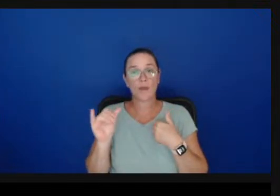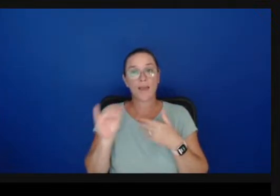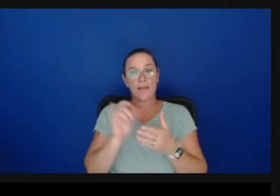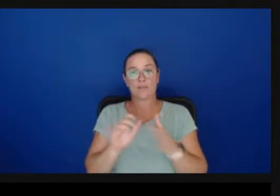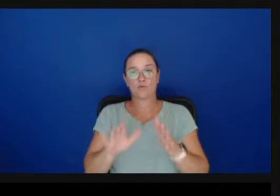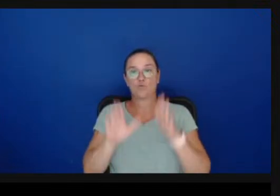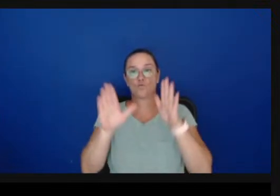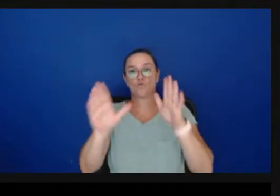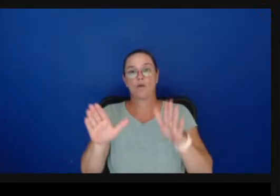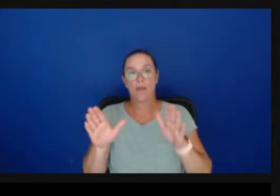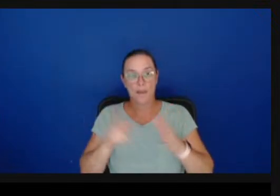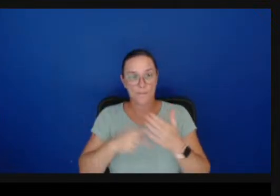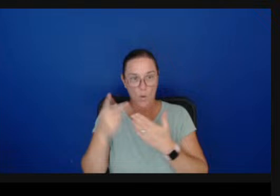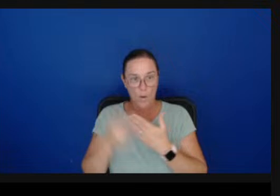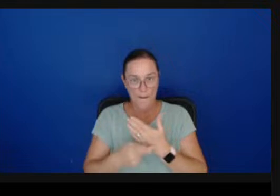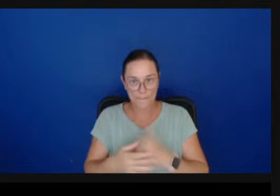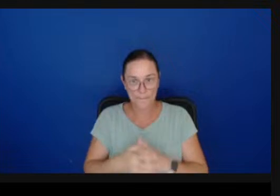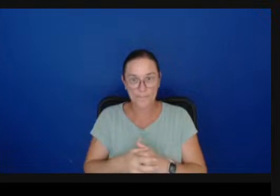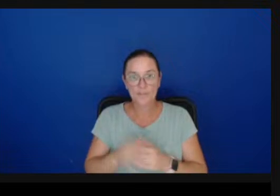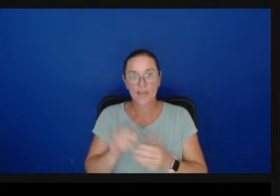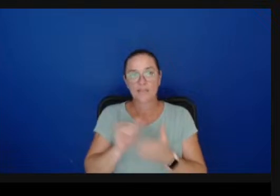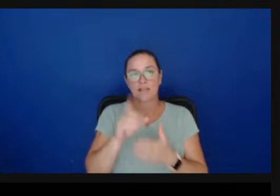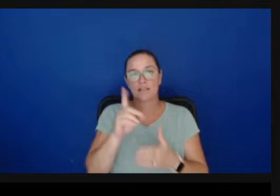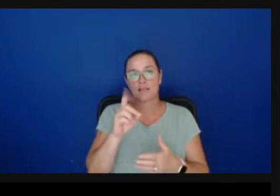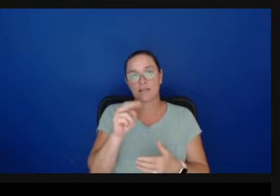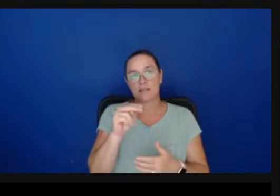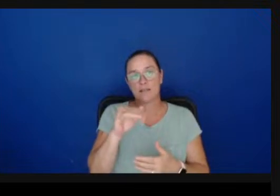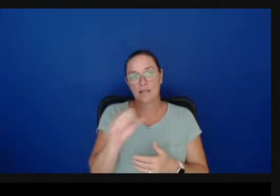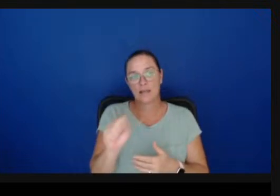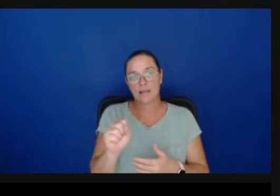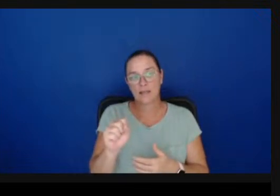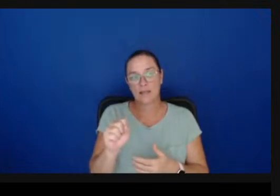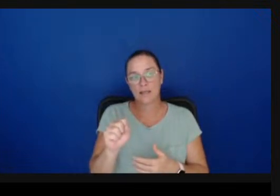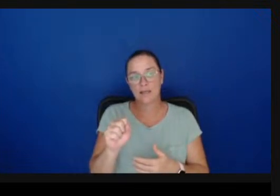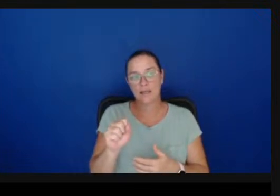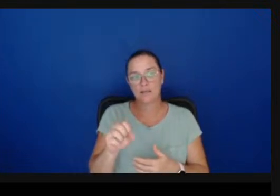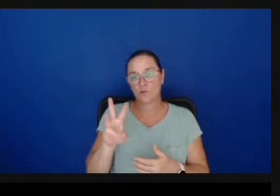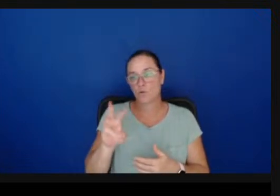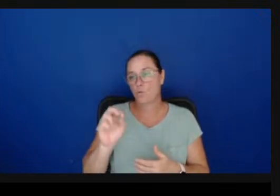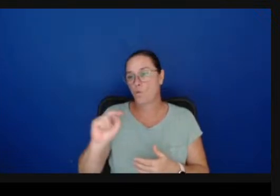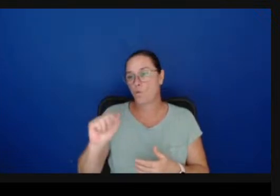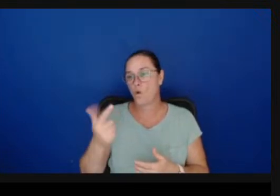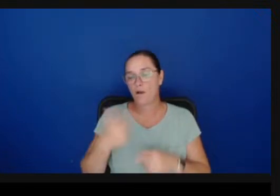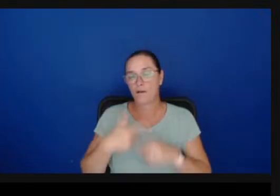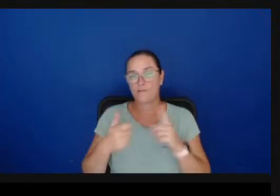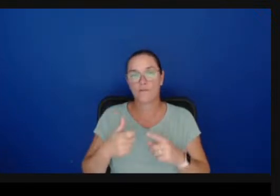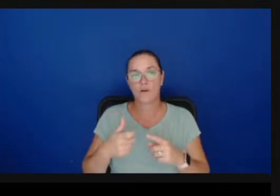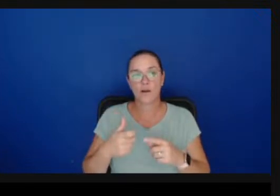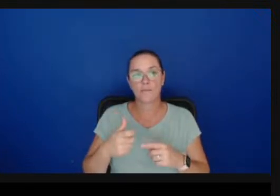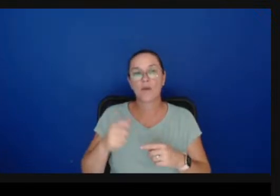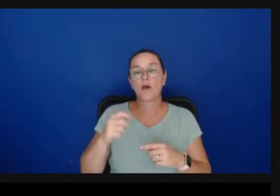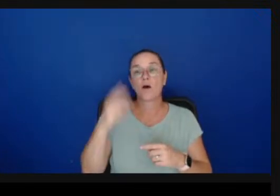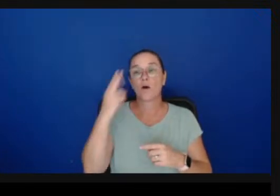program that goes on. That is Dennis Huang from the Hawaii Sea Grant program.